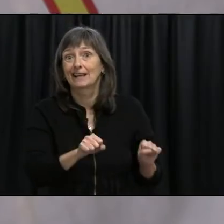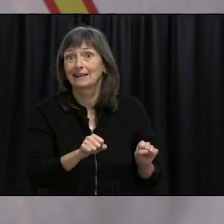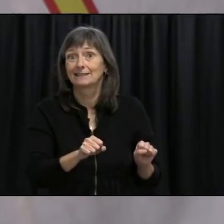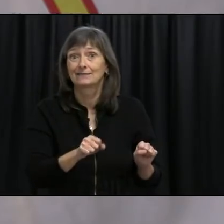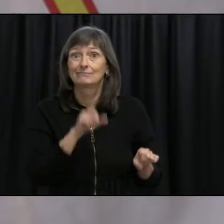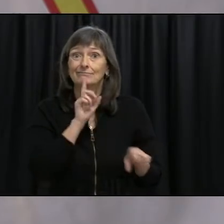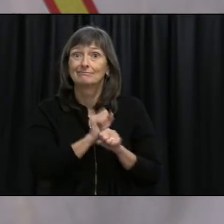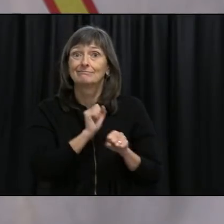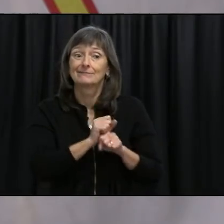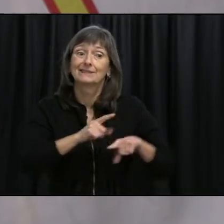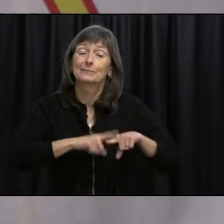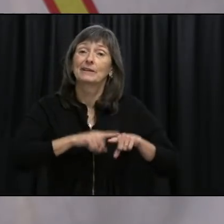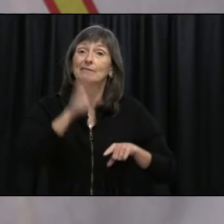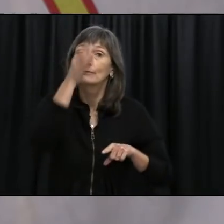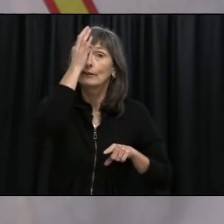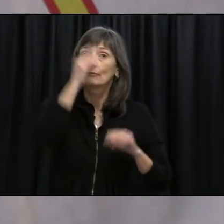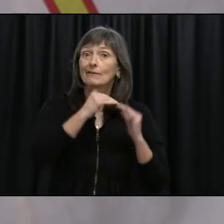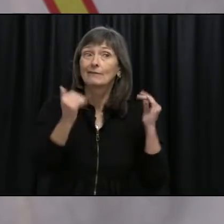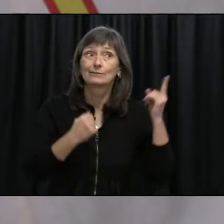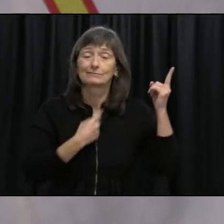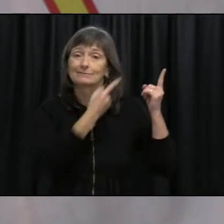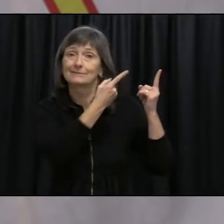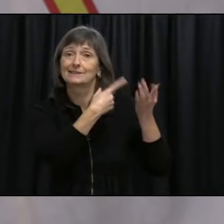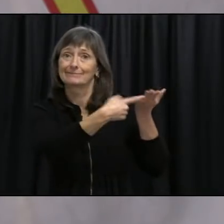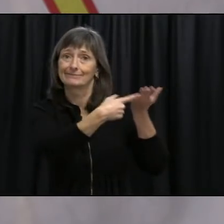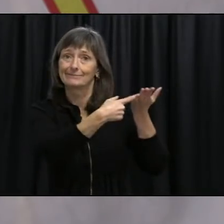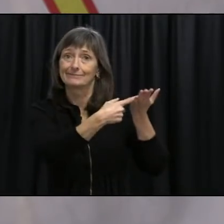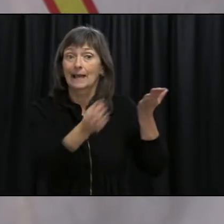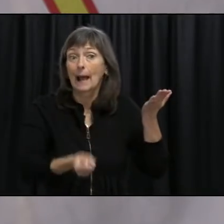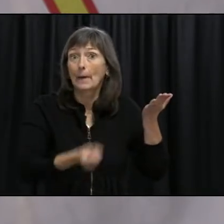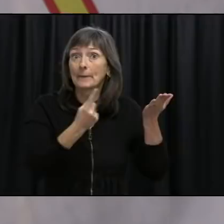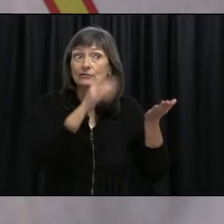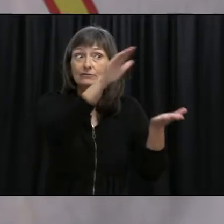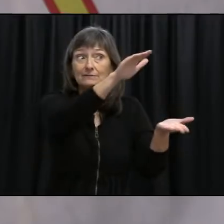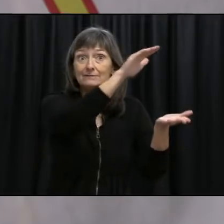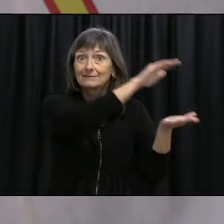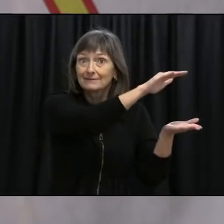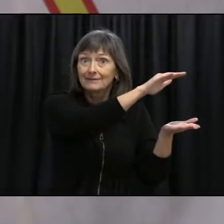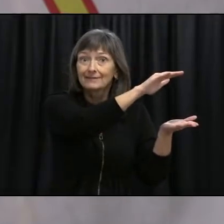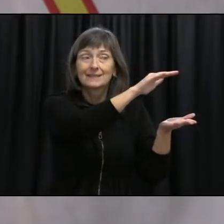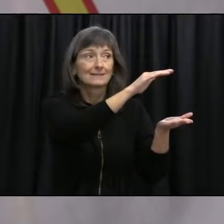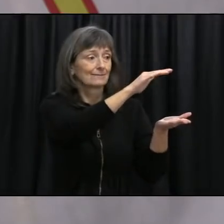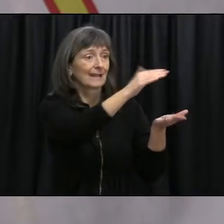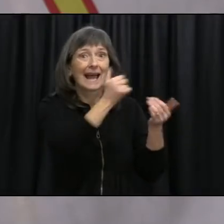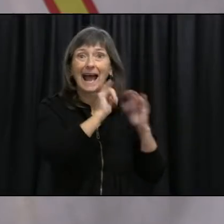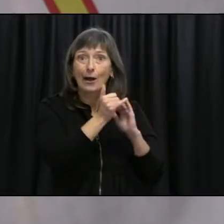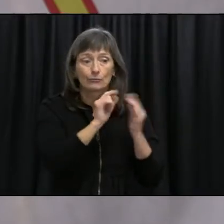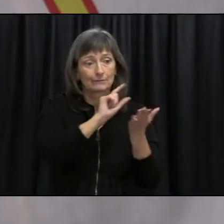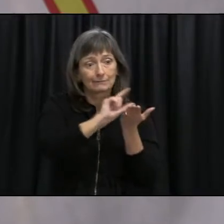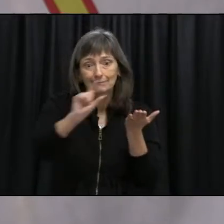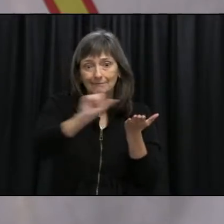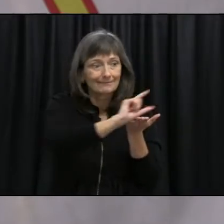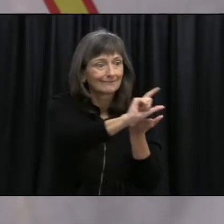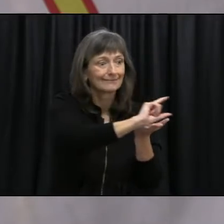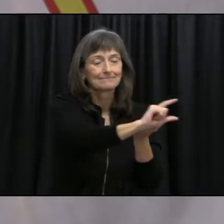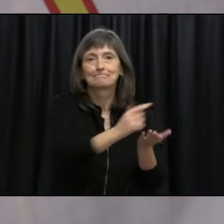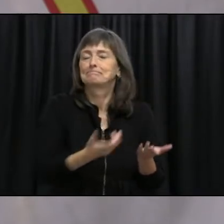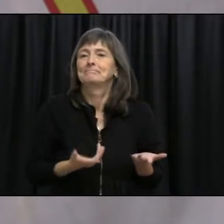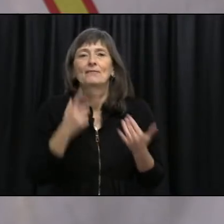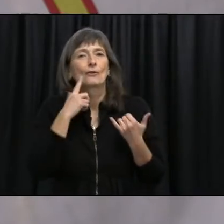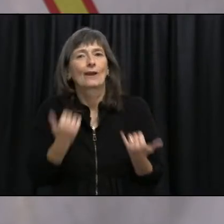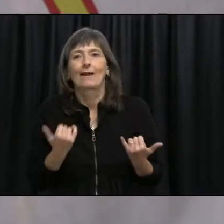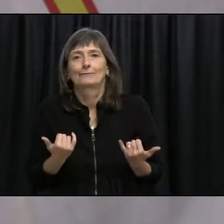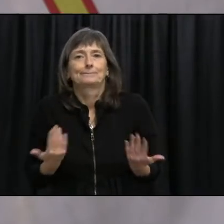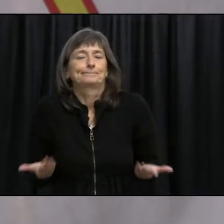the federal level and how much vaccine is received there. So we really can't talk about those numbers at